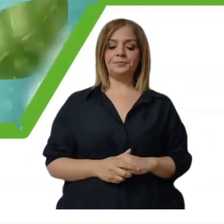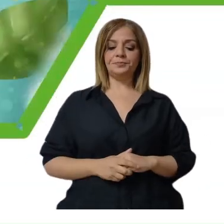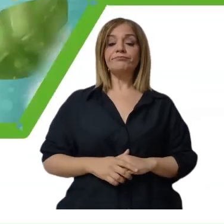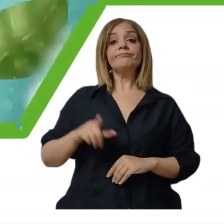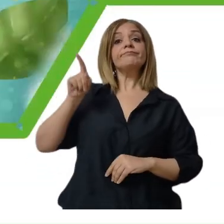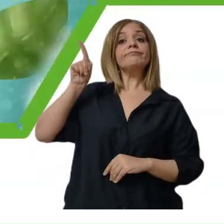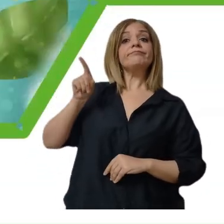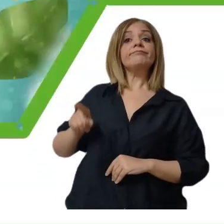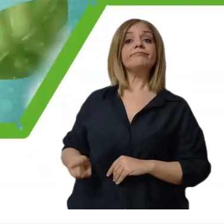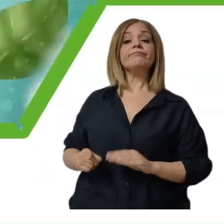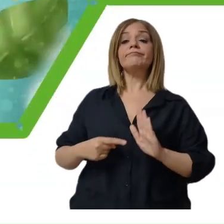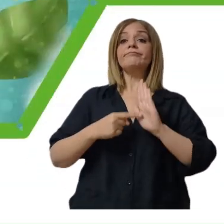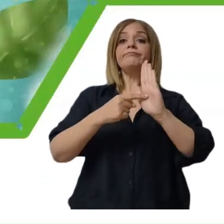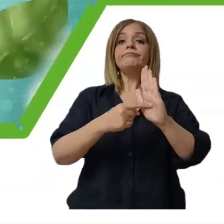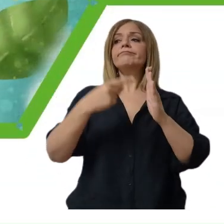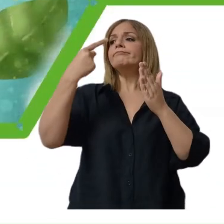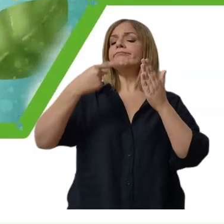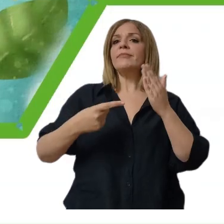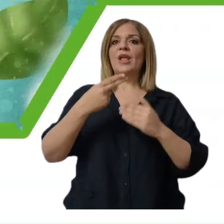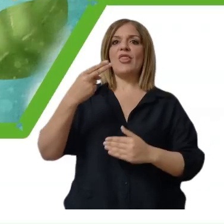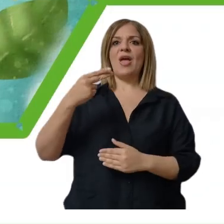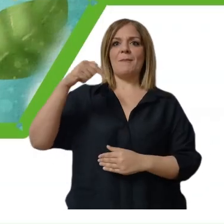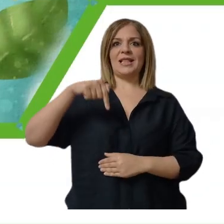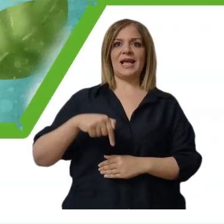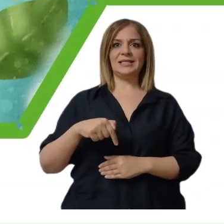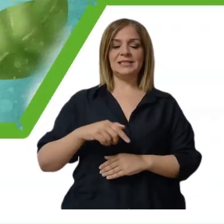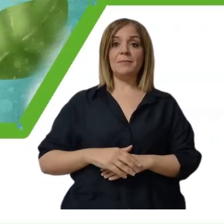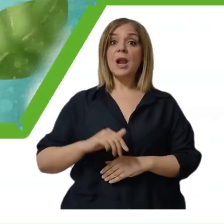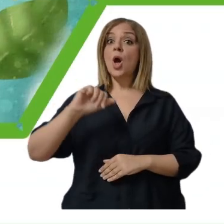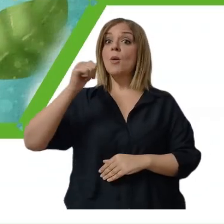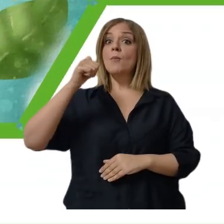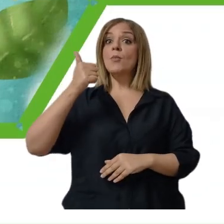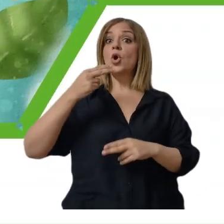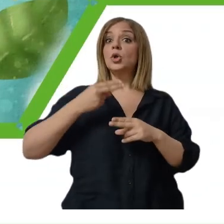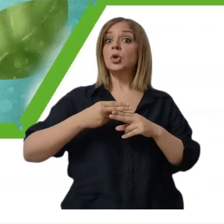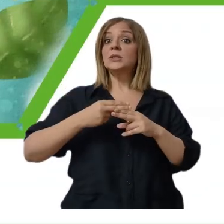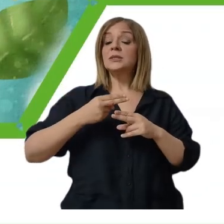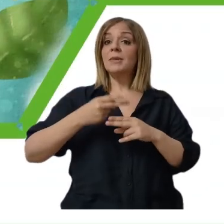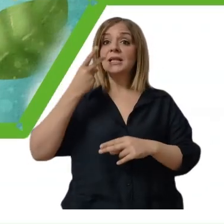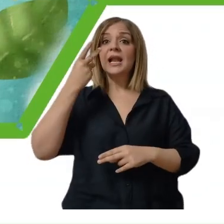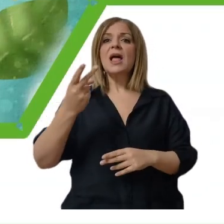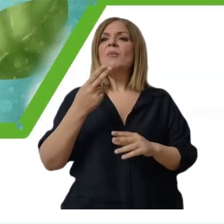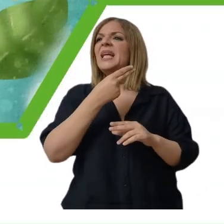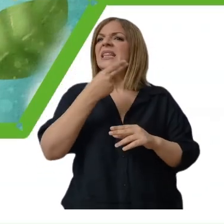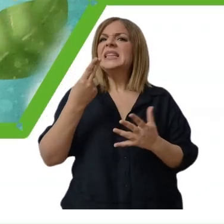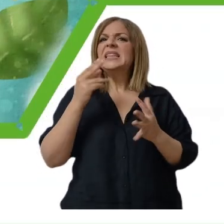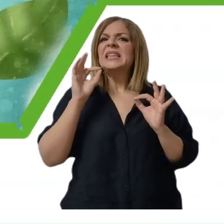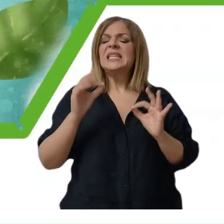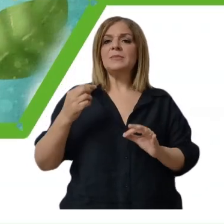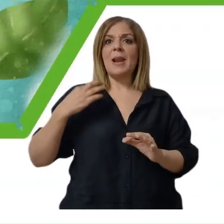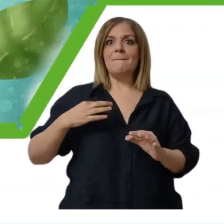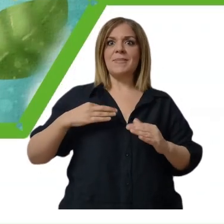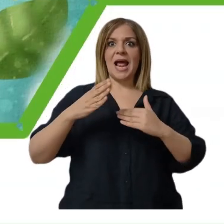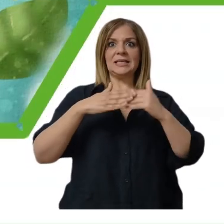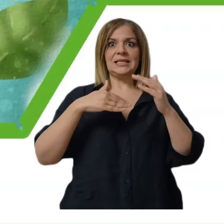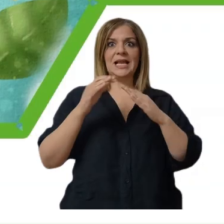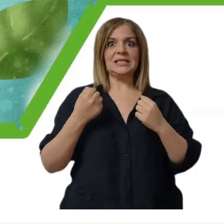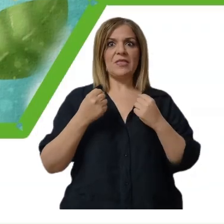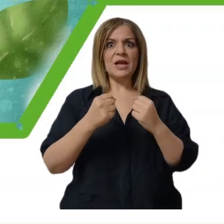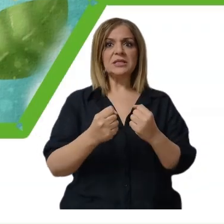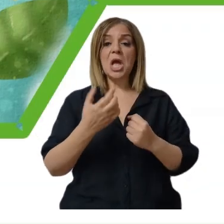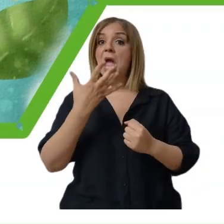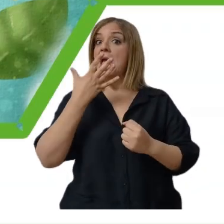Here is the content of what we'll see today. Firstly, we'll see what green skills are, why they